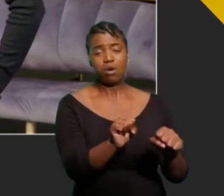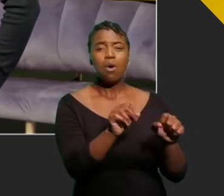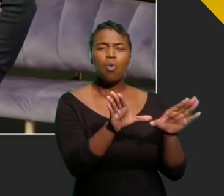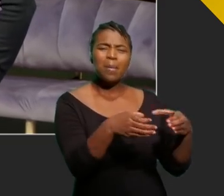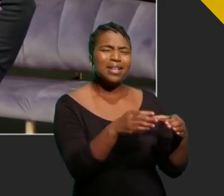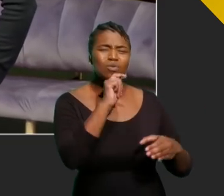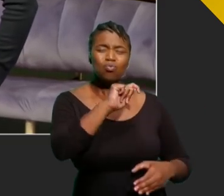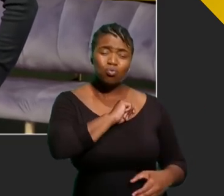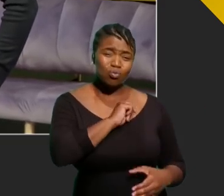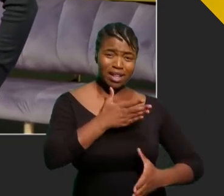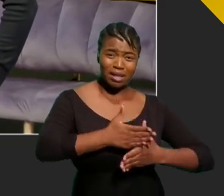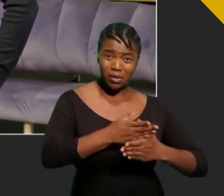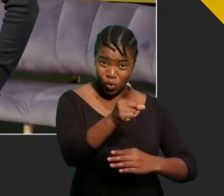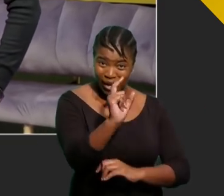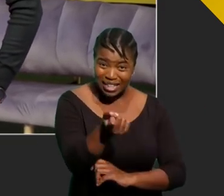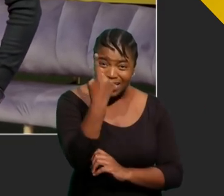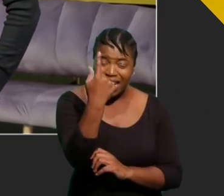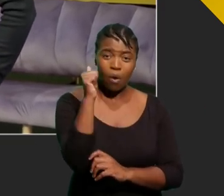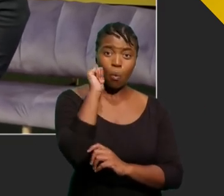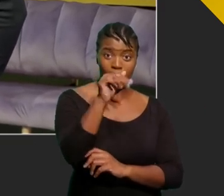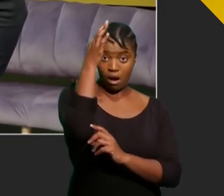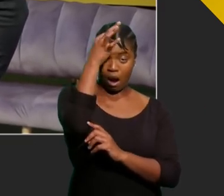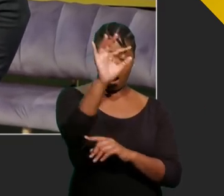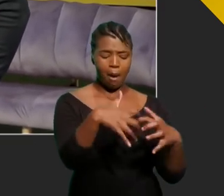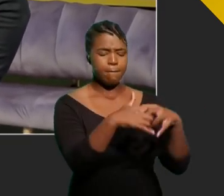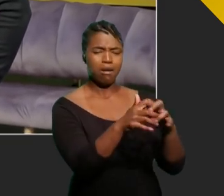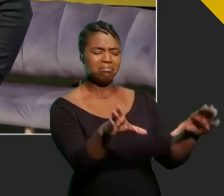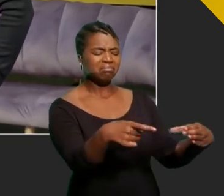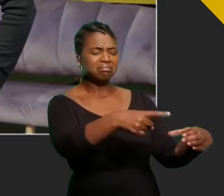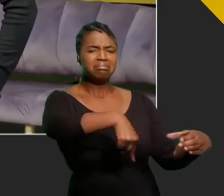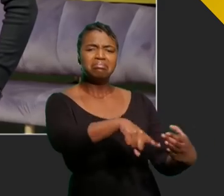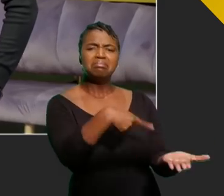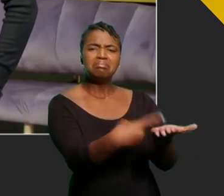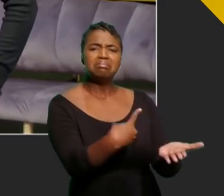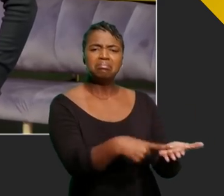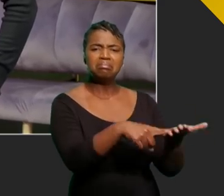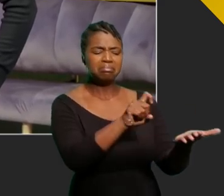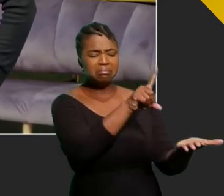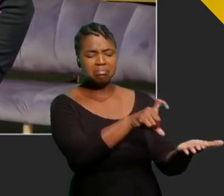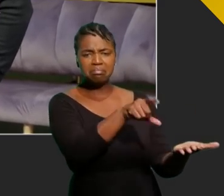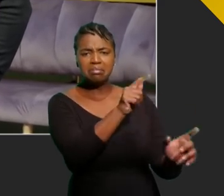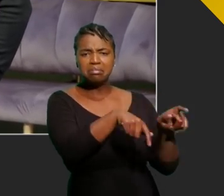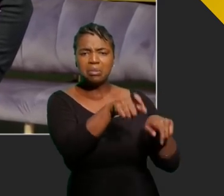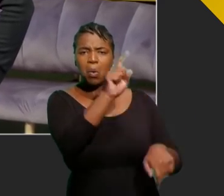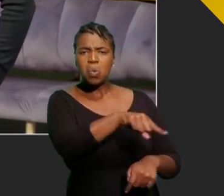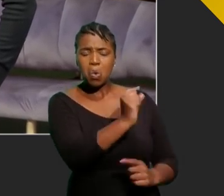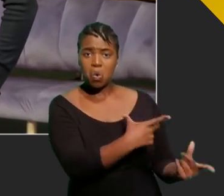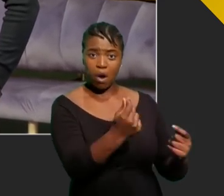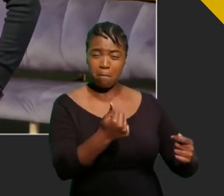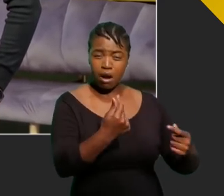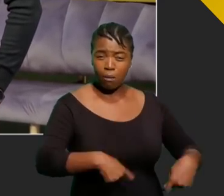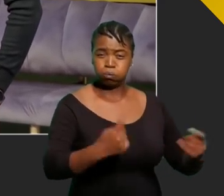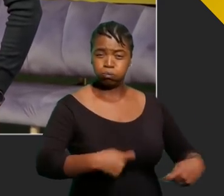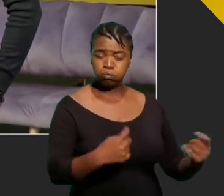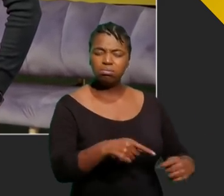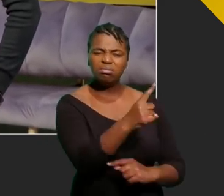how do they affect you? Do you even understand what is the point of them? And when you hear amount of money that is being spent on these commissions, what